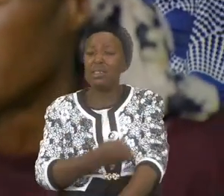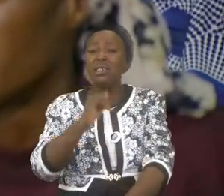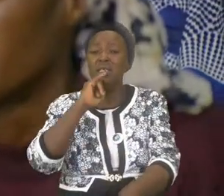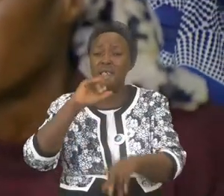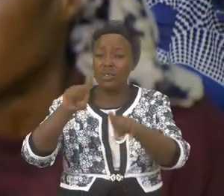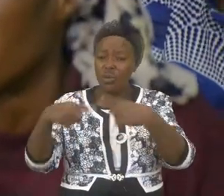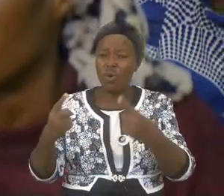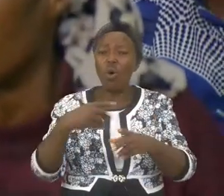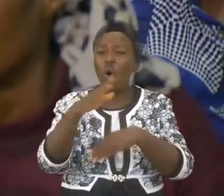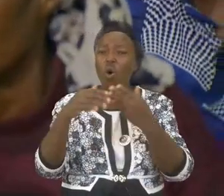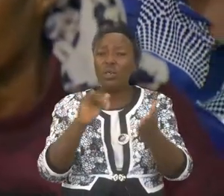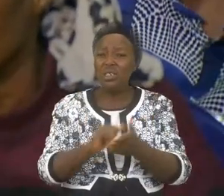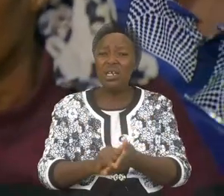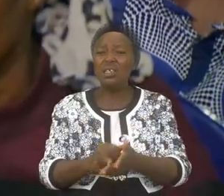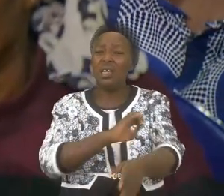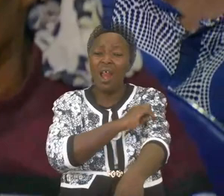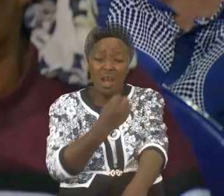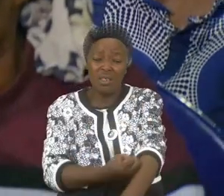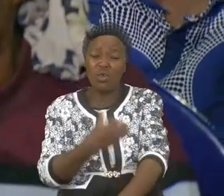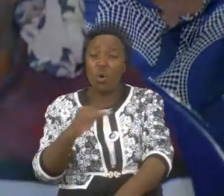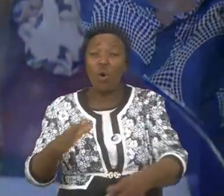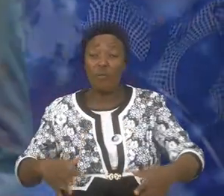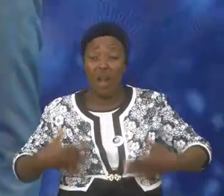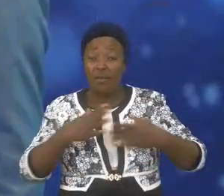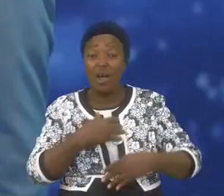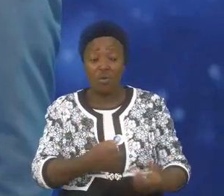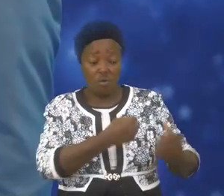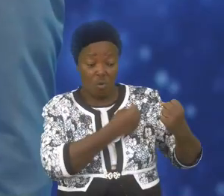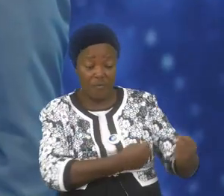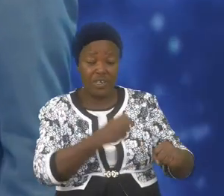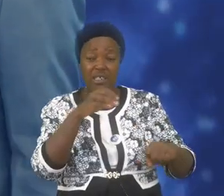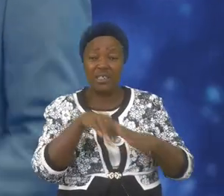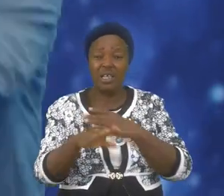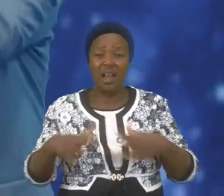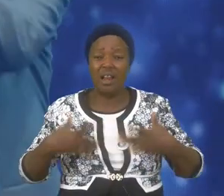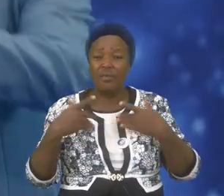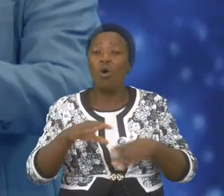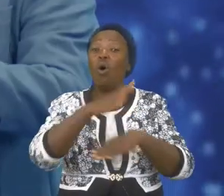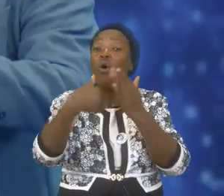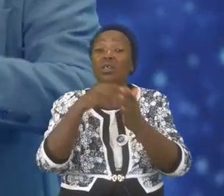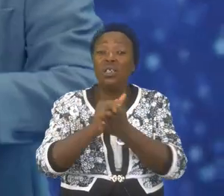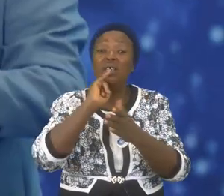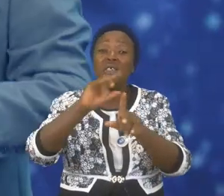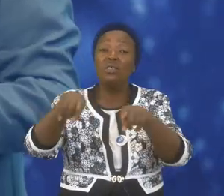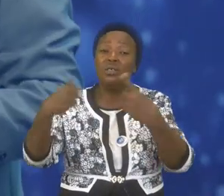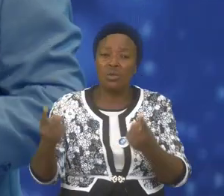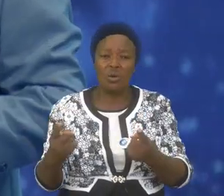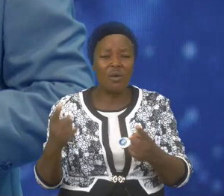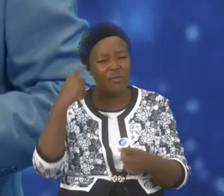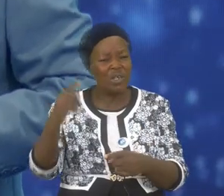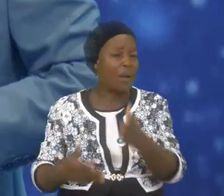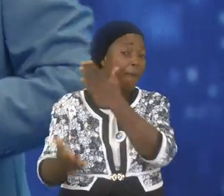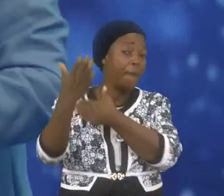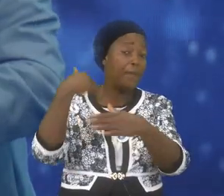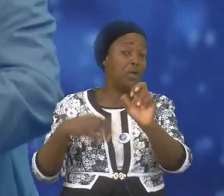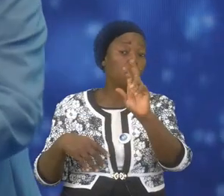confidence in life, all that is gone. For the past 12 years now, she had an issue of